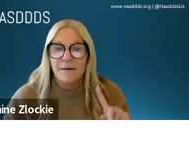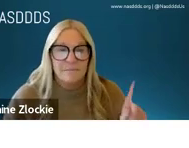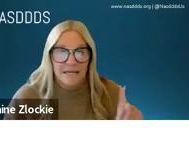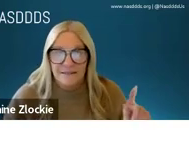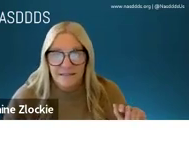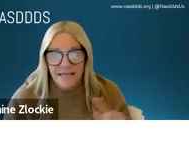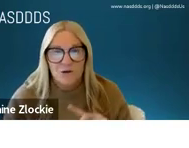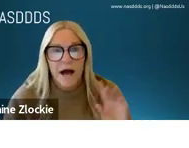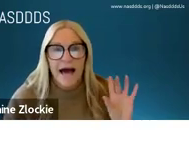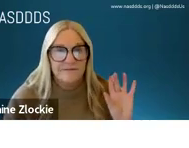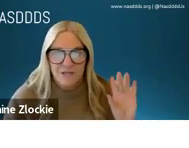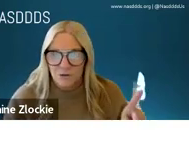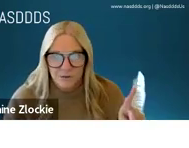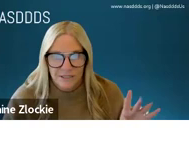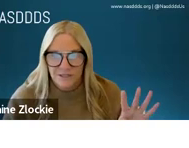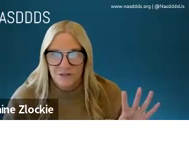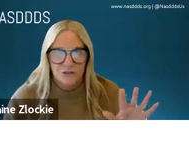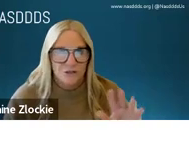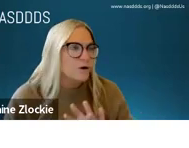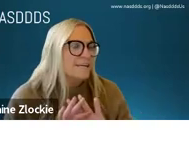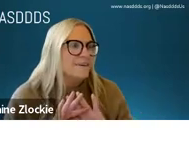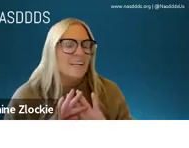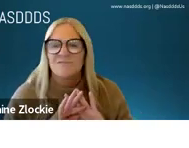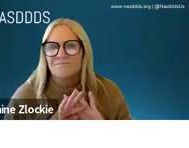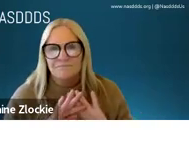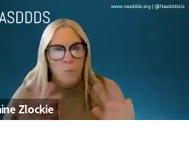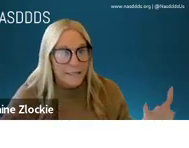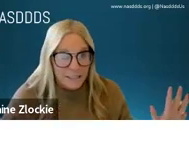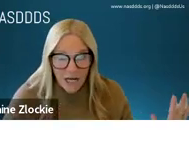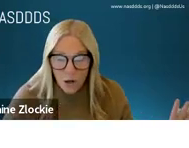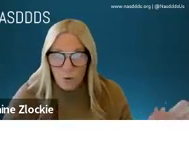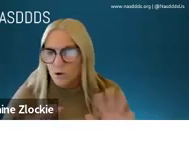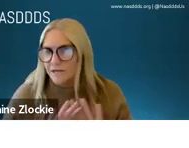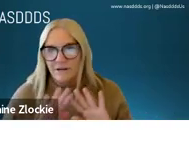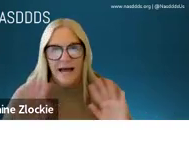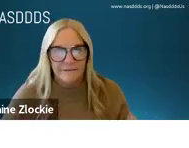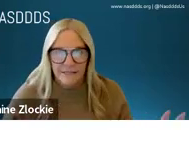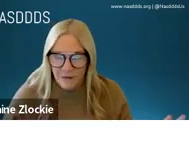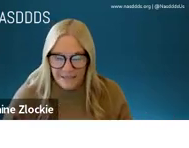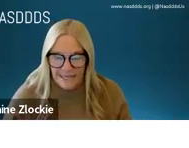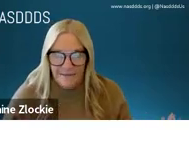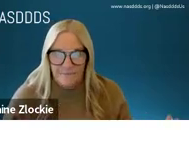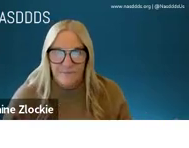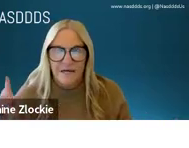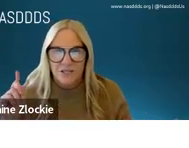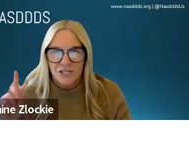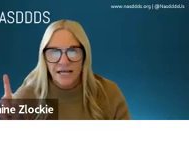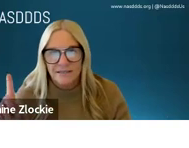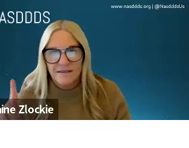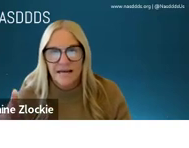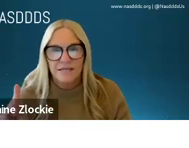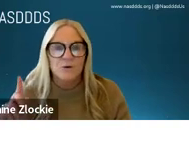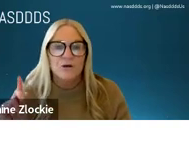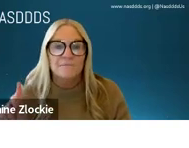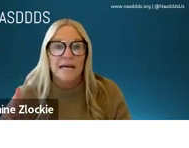does not mean that you have to go to an institution or even want to go or even have it in your mind's eye.